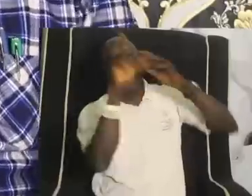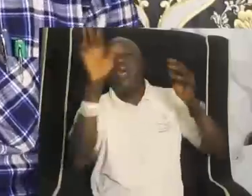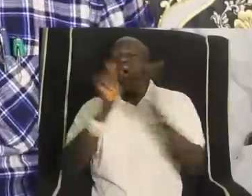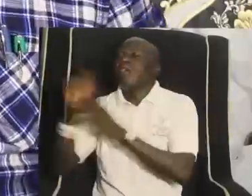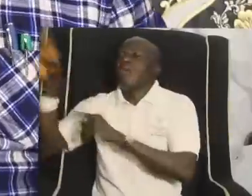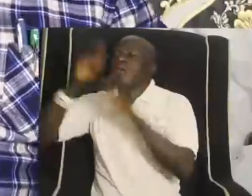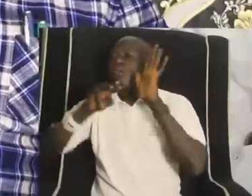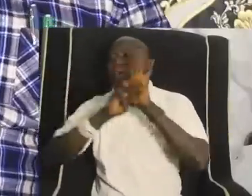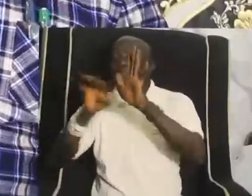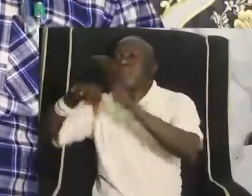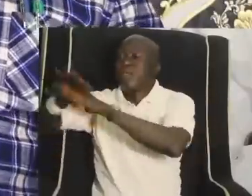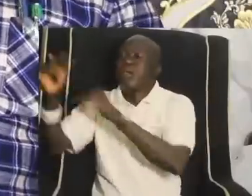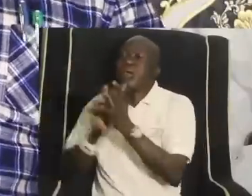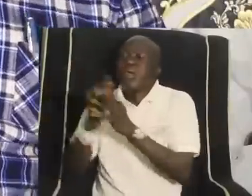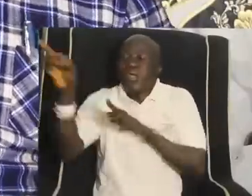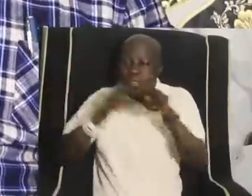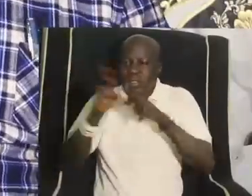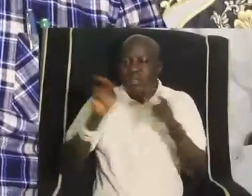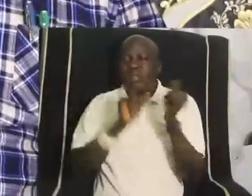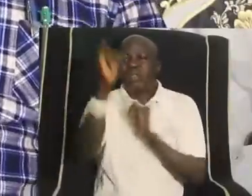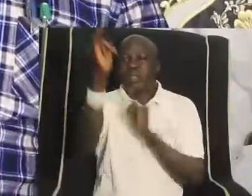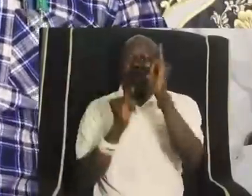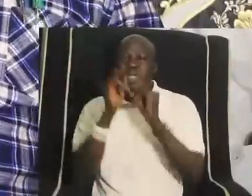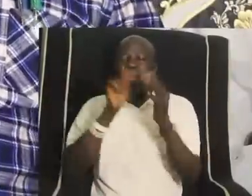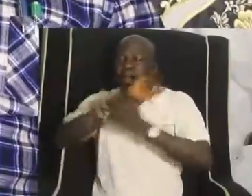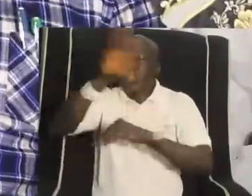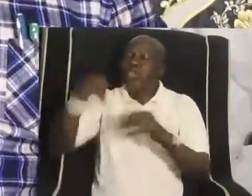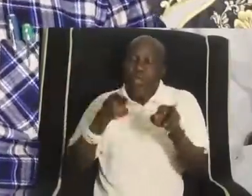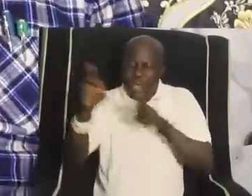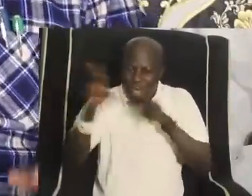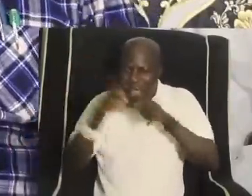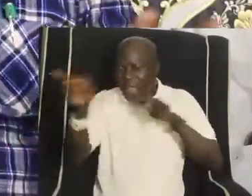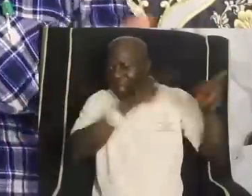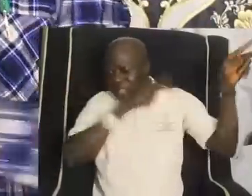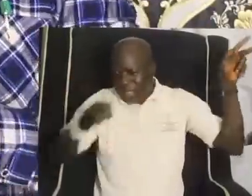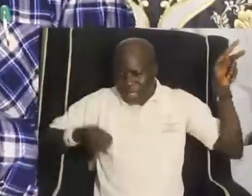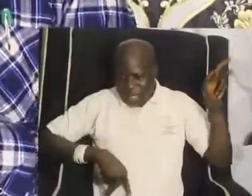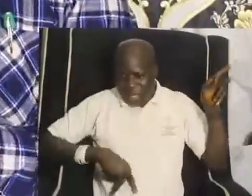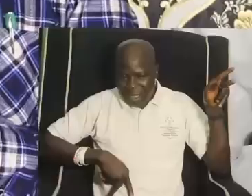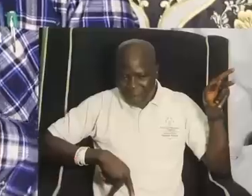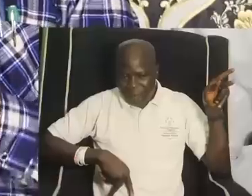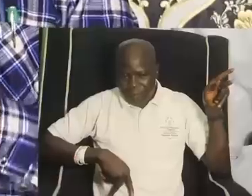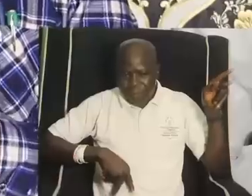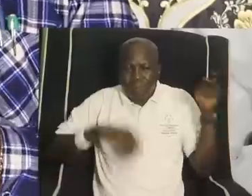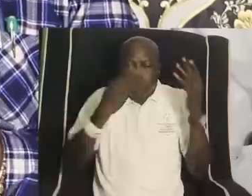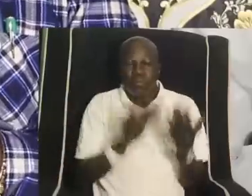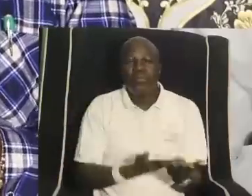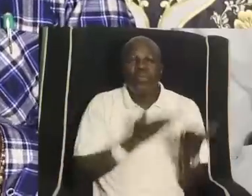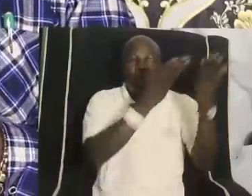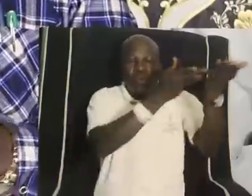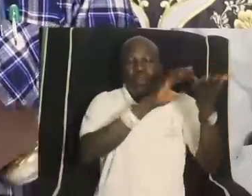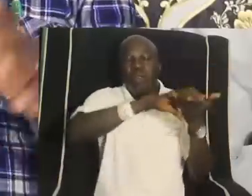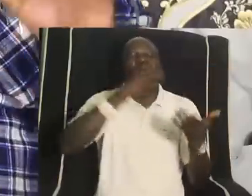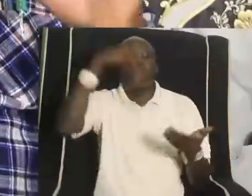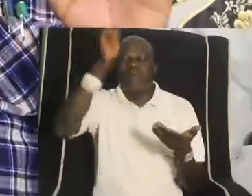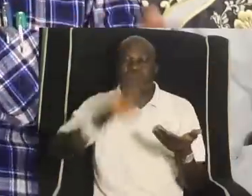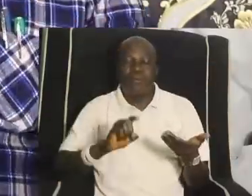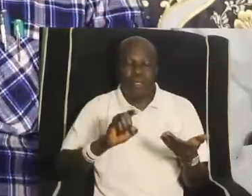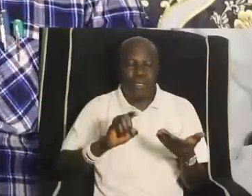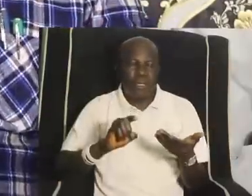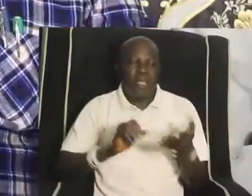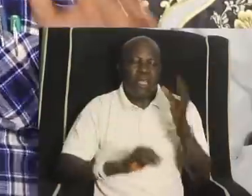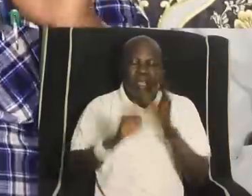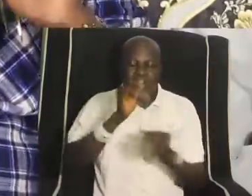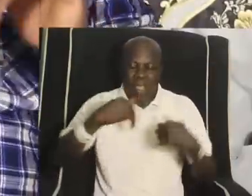to wa se sebioba mo le wa sebioba ore majemu the covenant free at